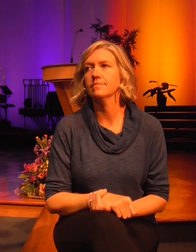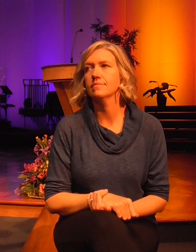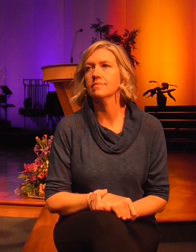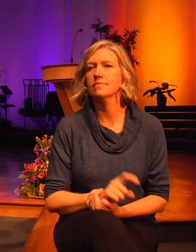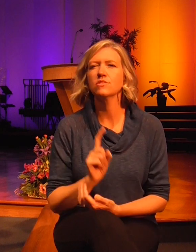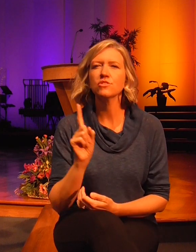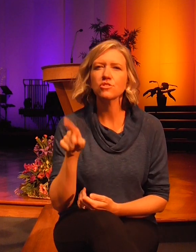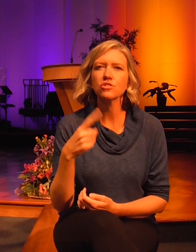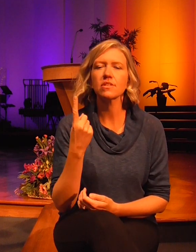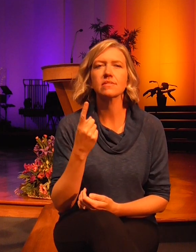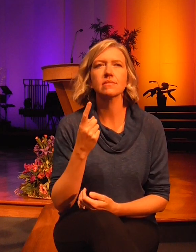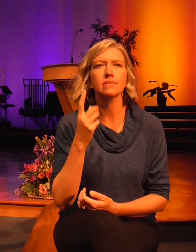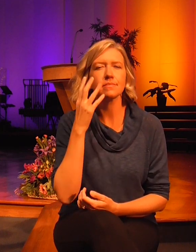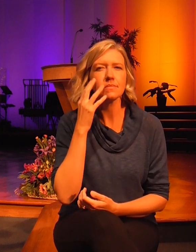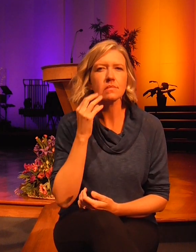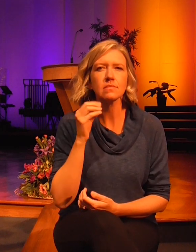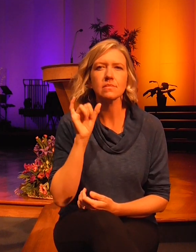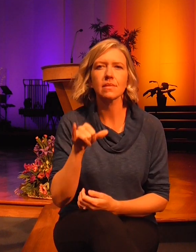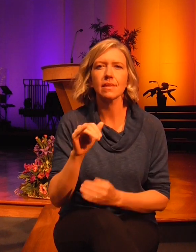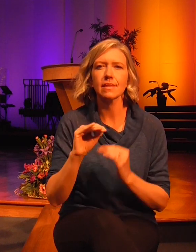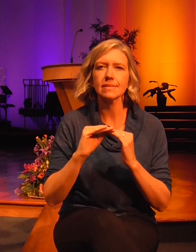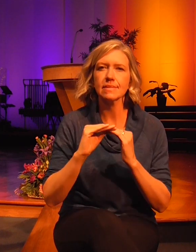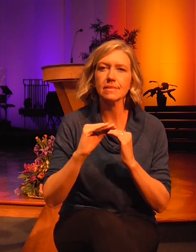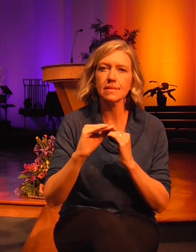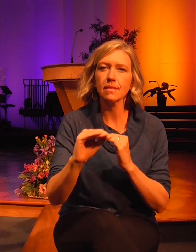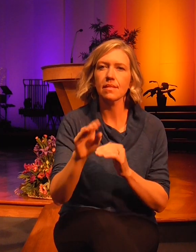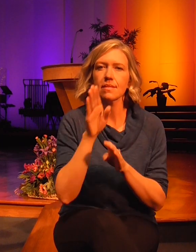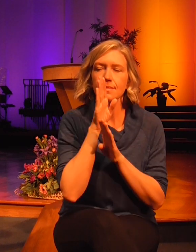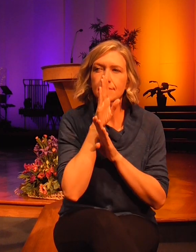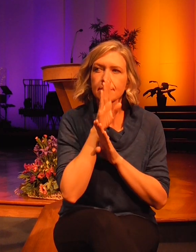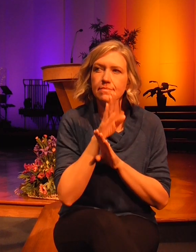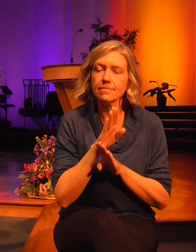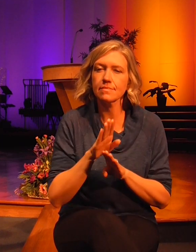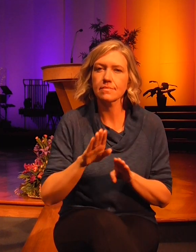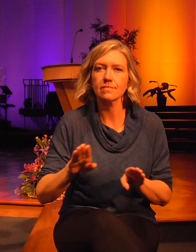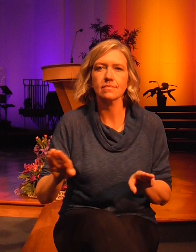just to be in that stillness and silence for a moment this morning,